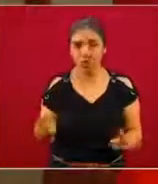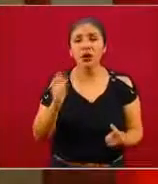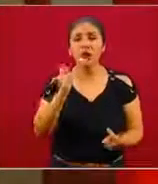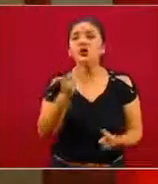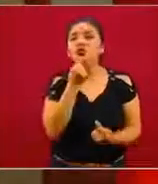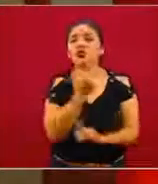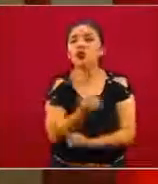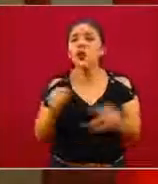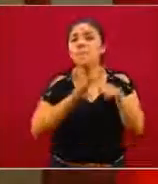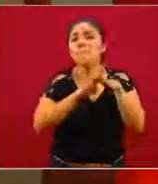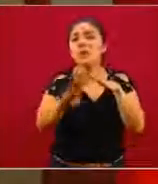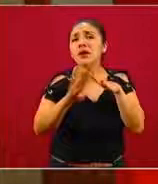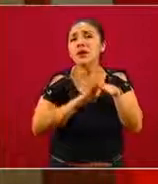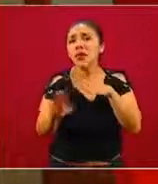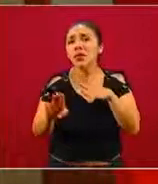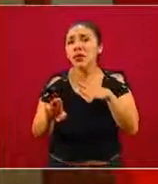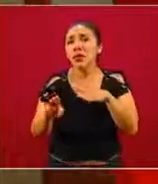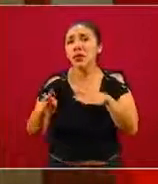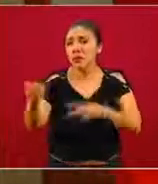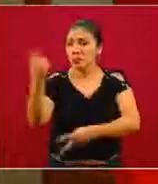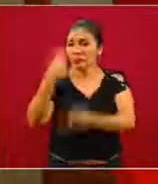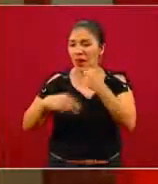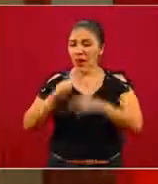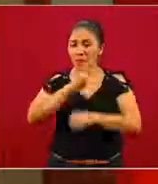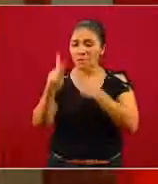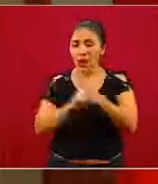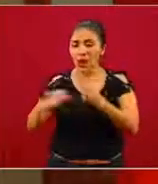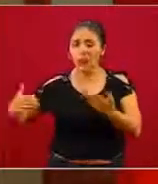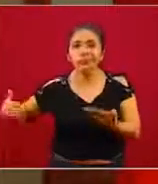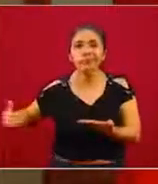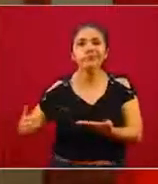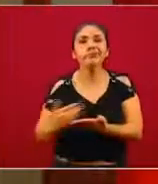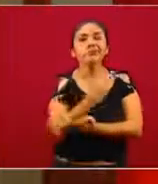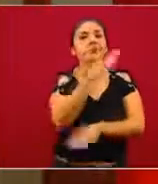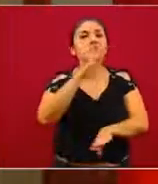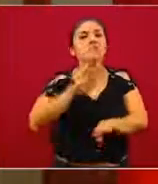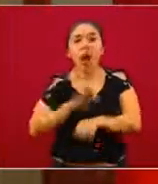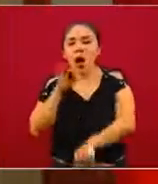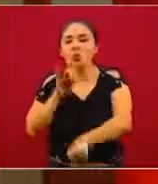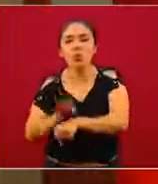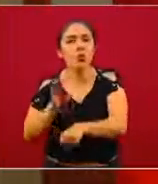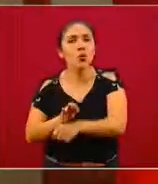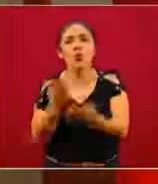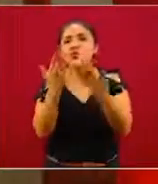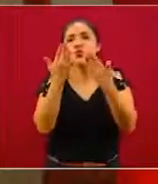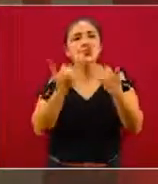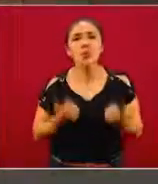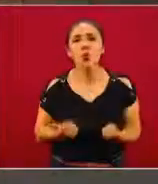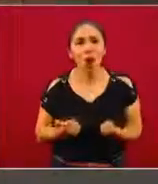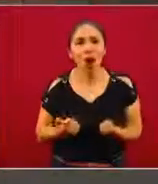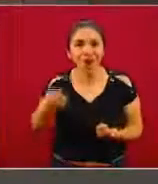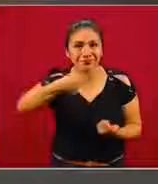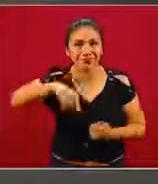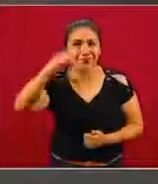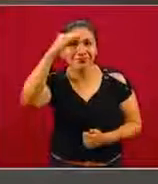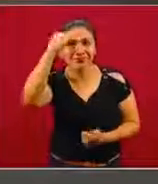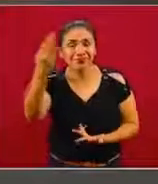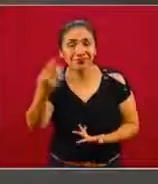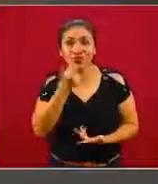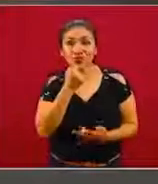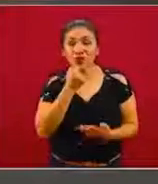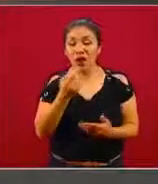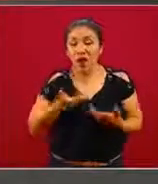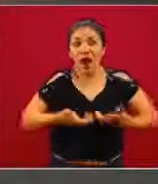Most often, these are migrant children who are passing through our country, and they are more at risk than we might